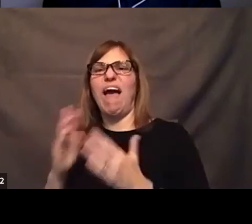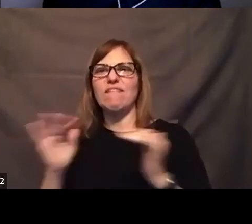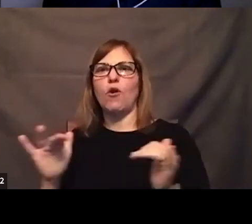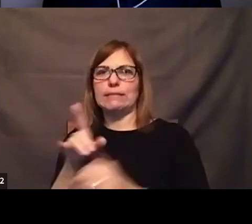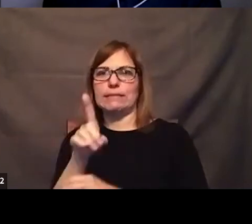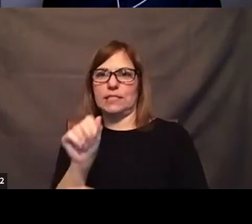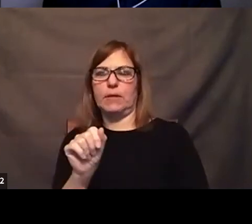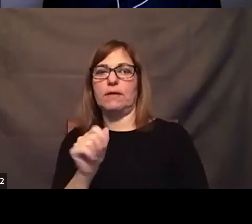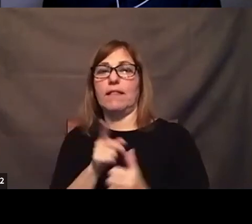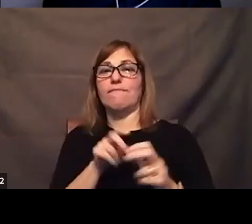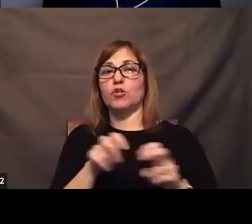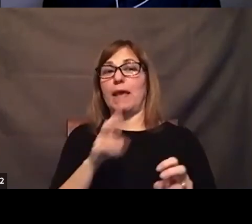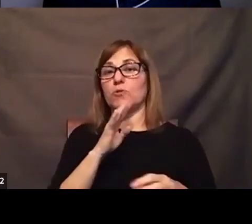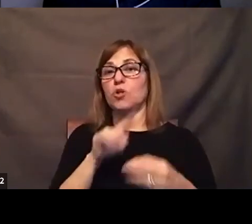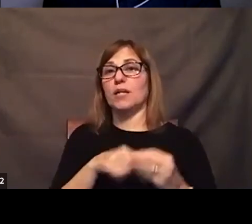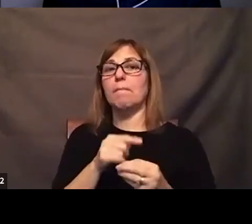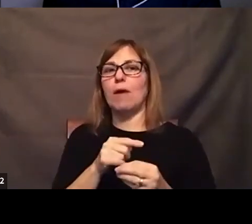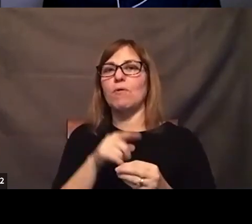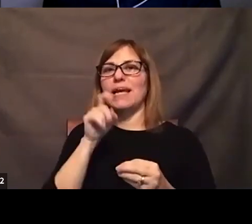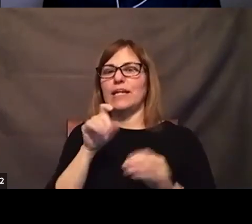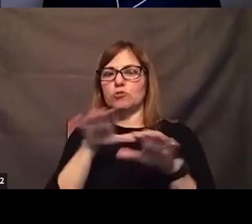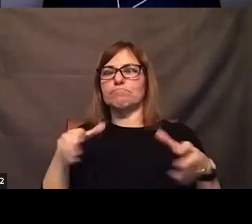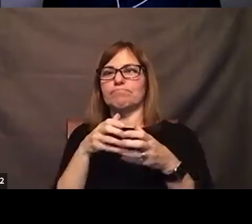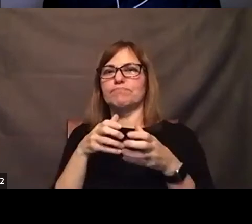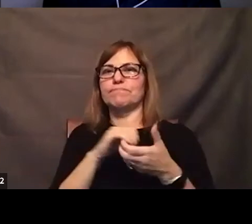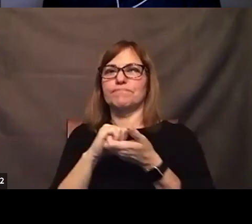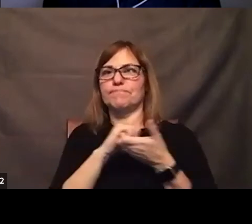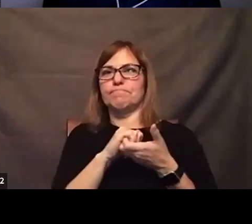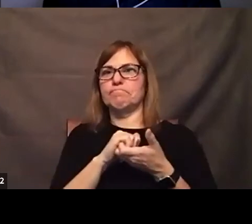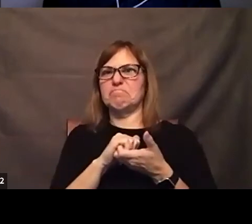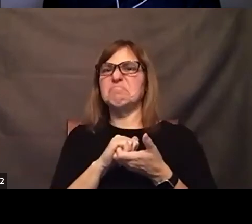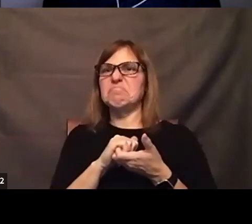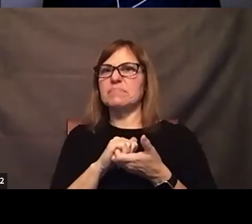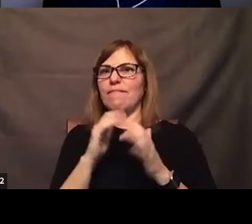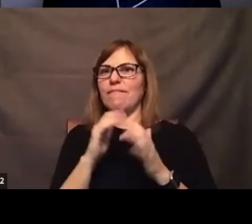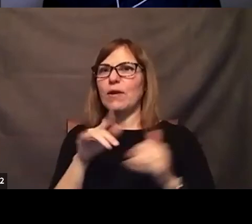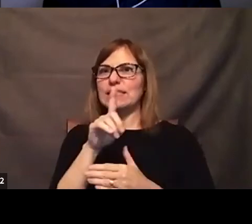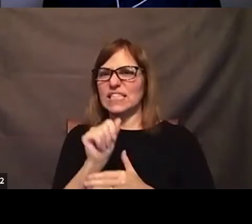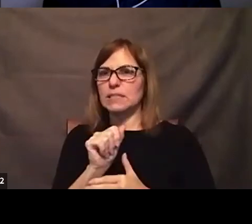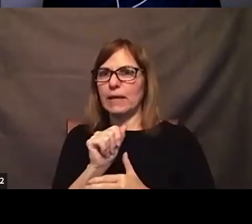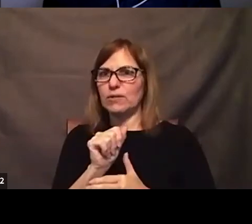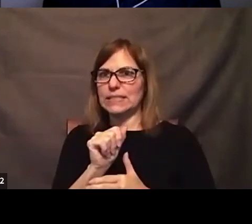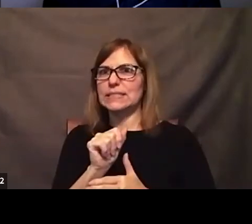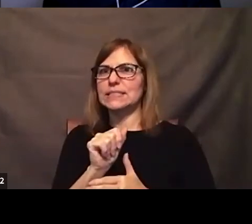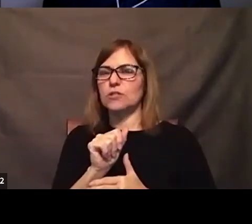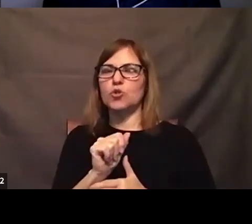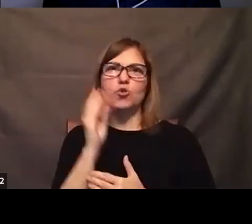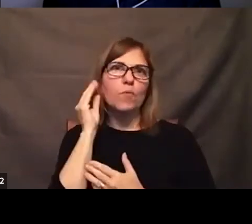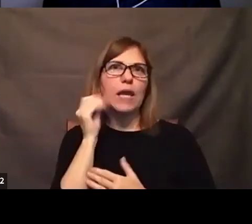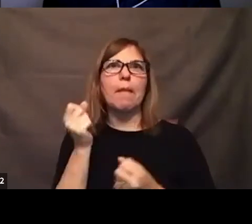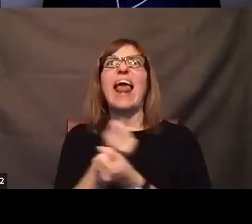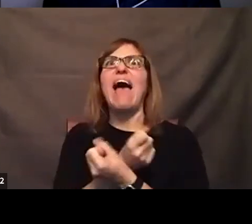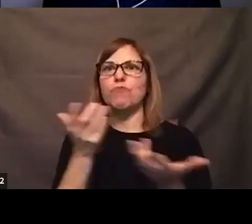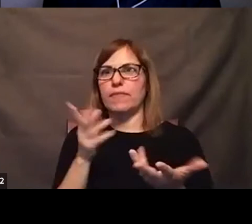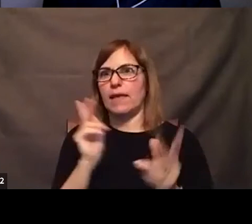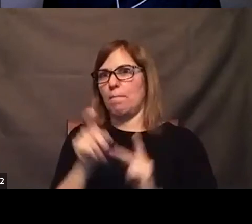needing to collectively band across a range of disabilities and be able to think about everything that people needed in